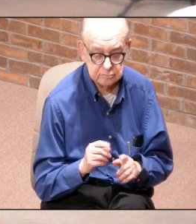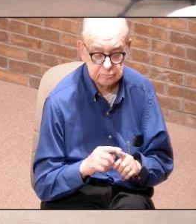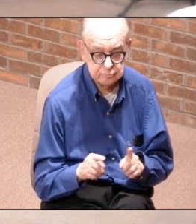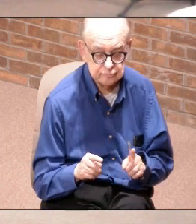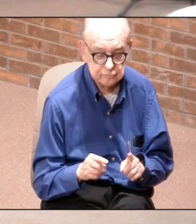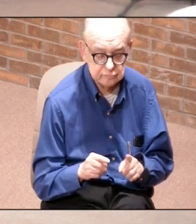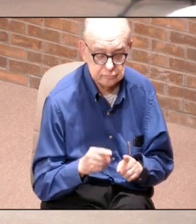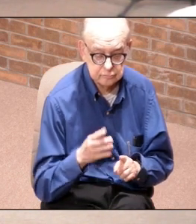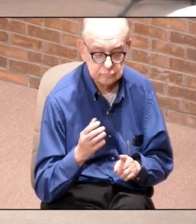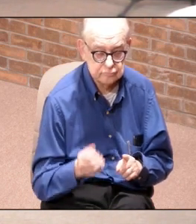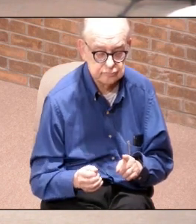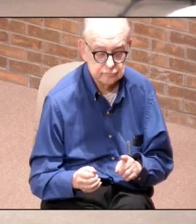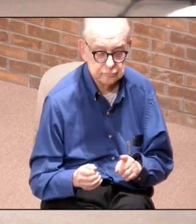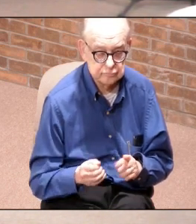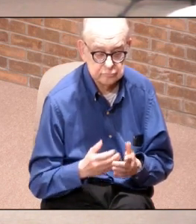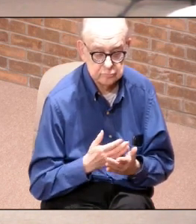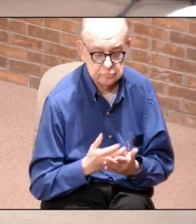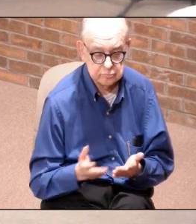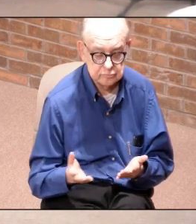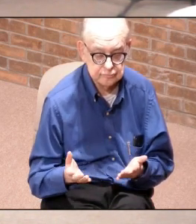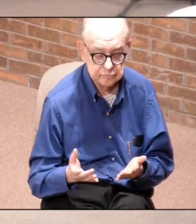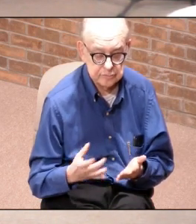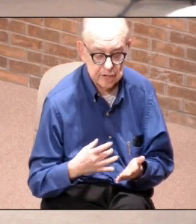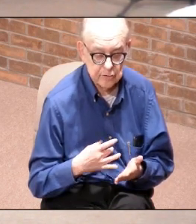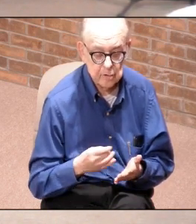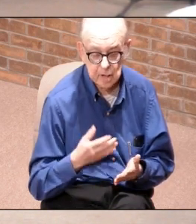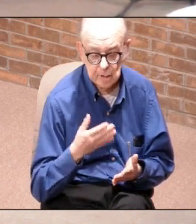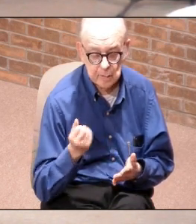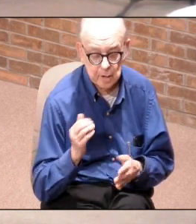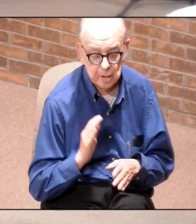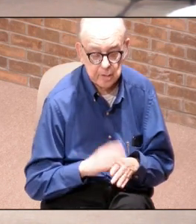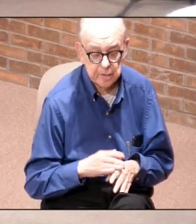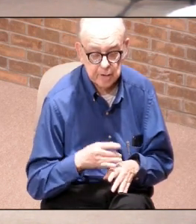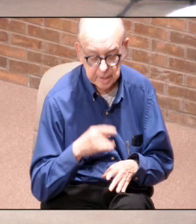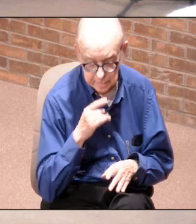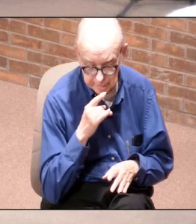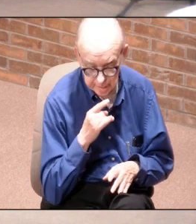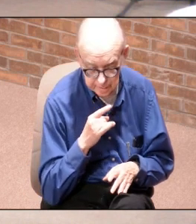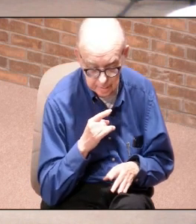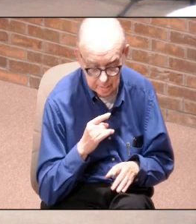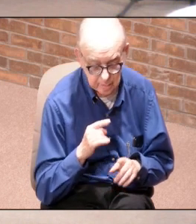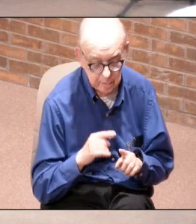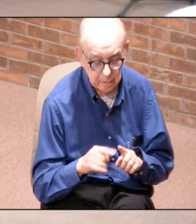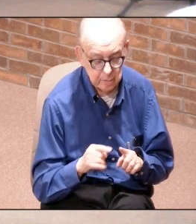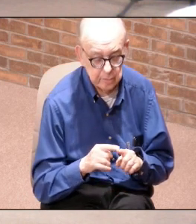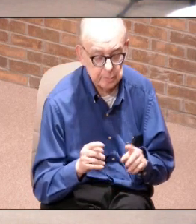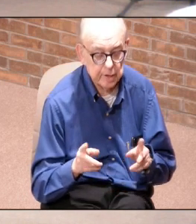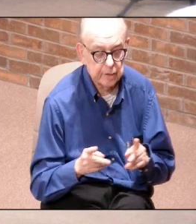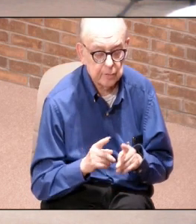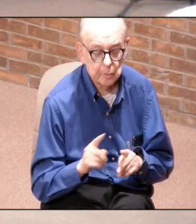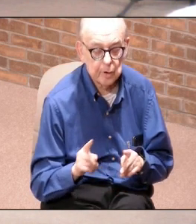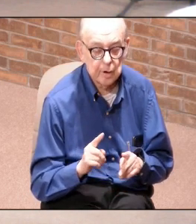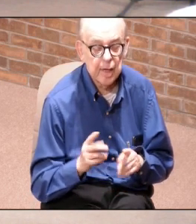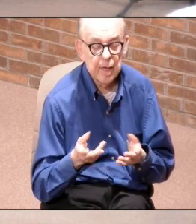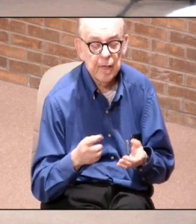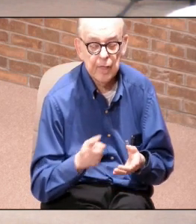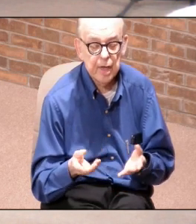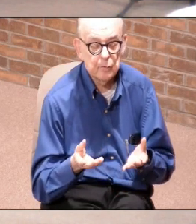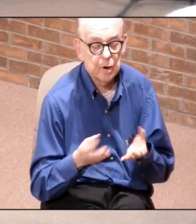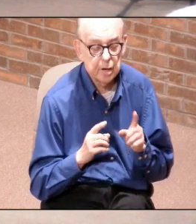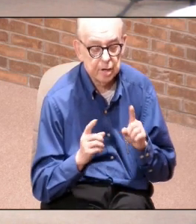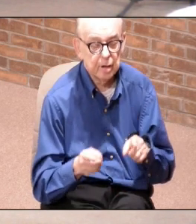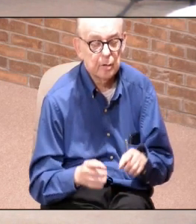But it's because that was something that you liked better than taking the kids to a place they wanted to go.